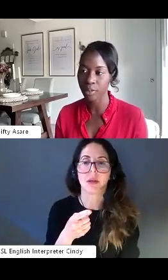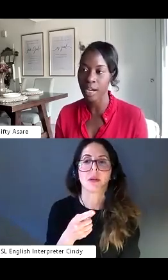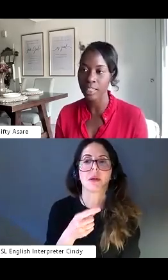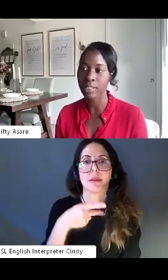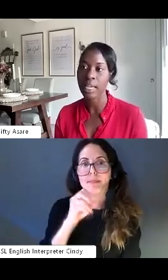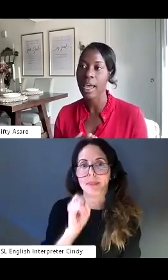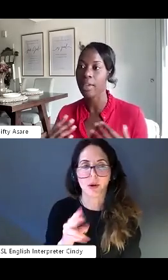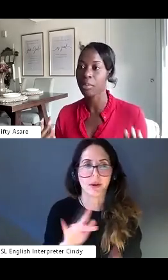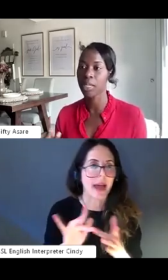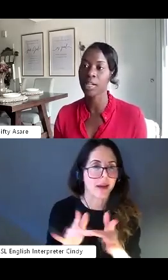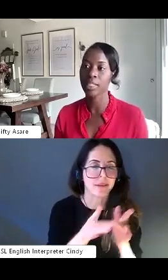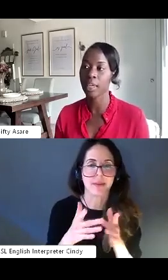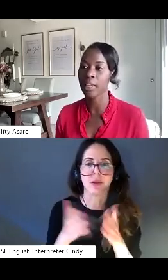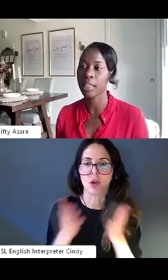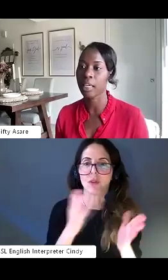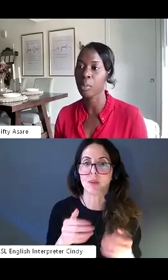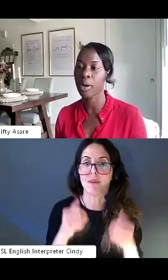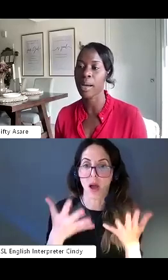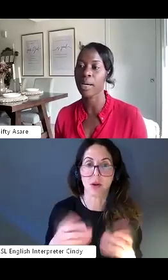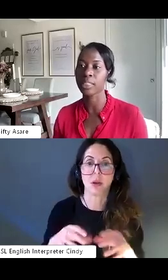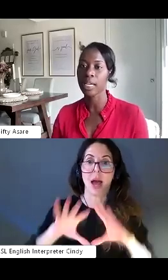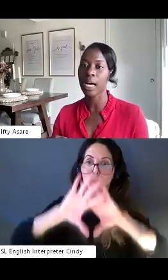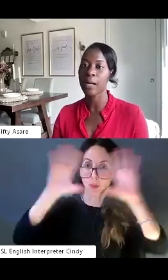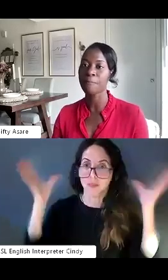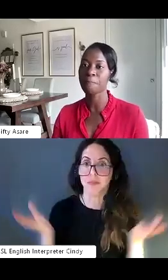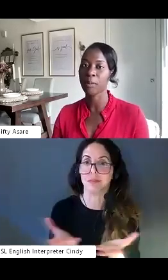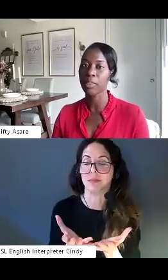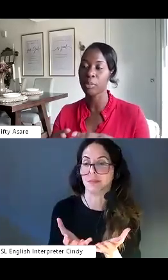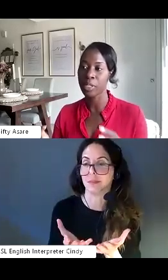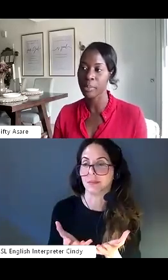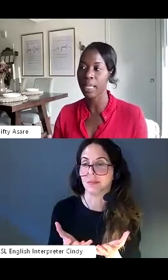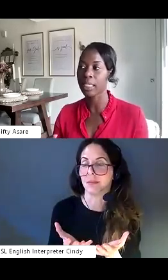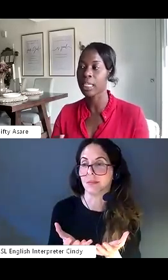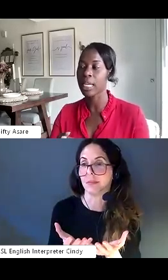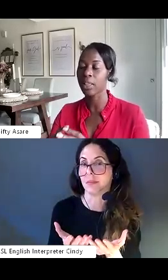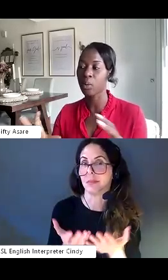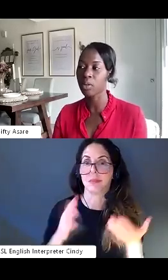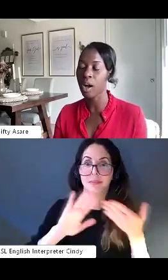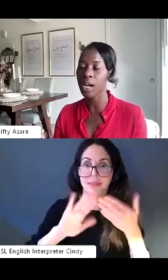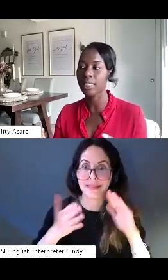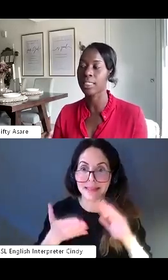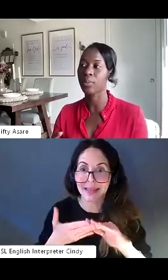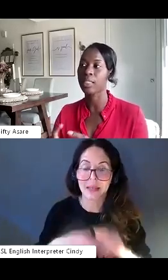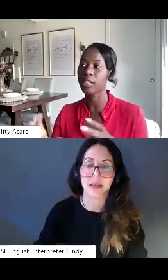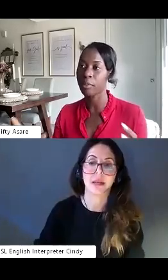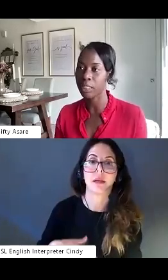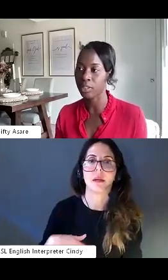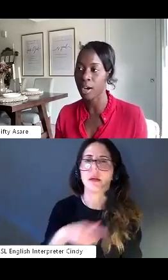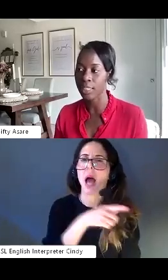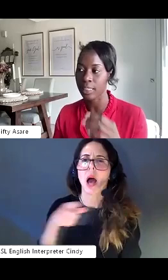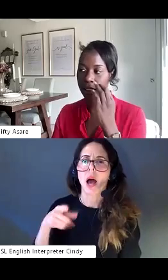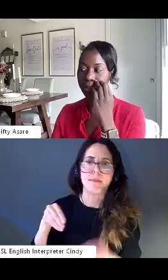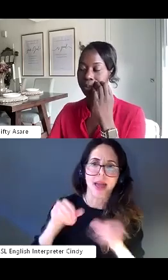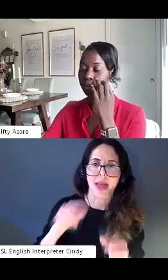service providers, and then beyond to kind of think more about the municipality, local costs, as well as